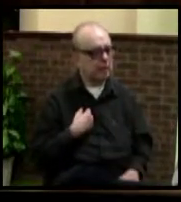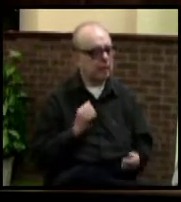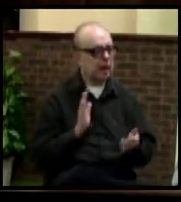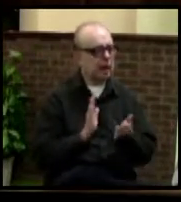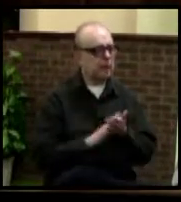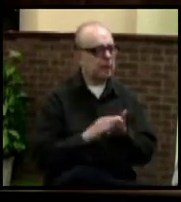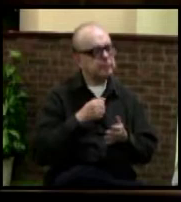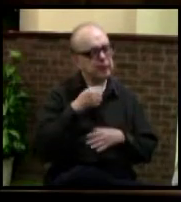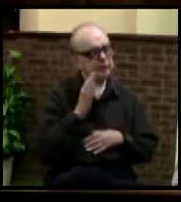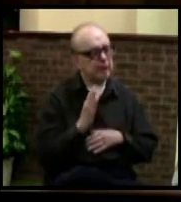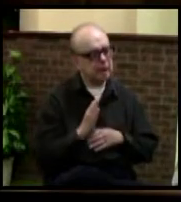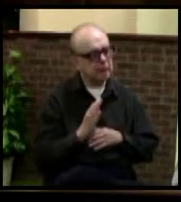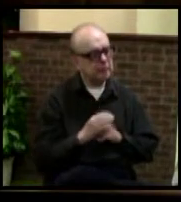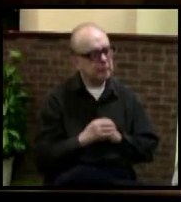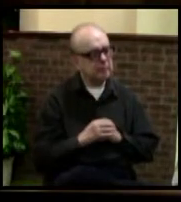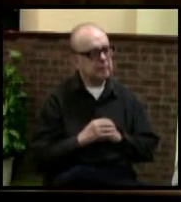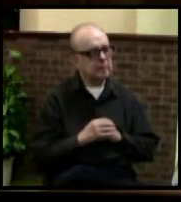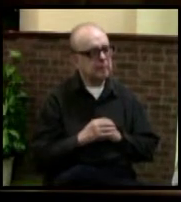how do I praise God